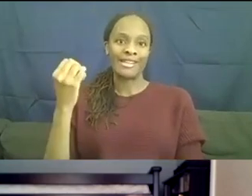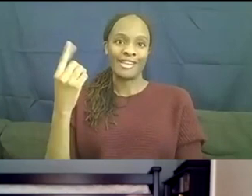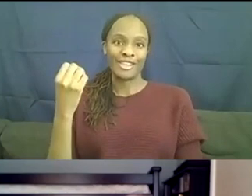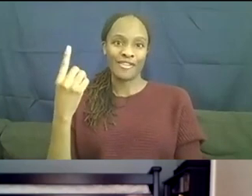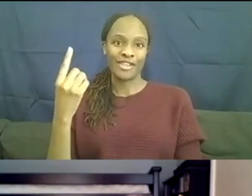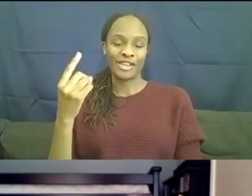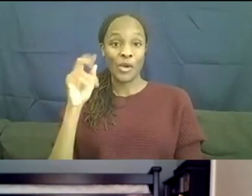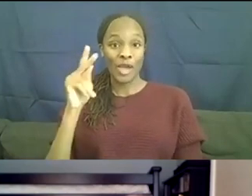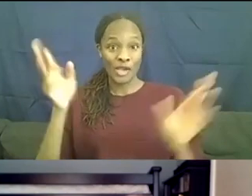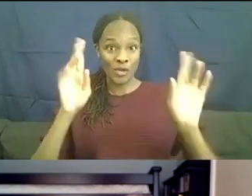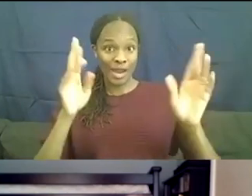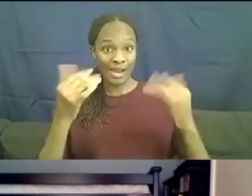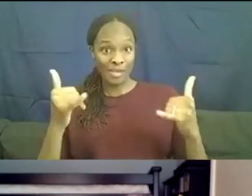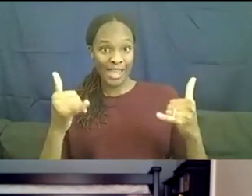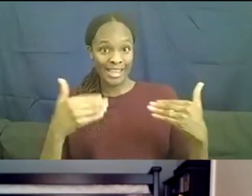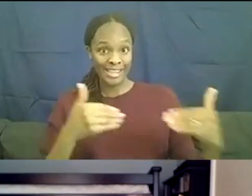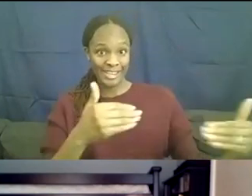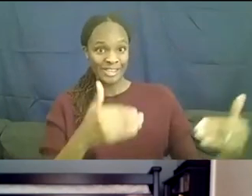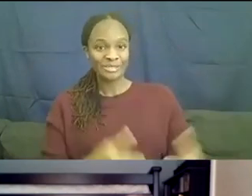So here, you ready to play it? L